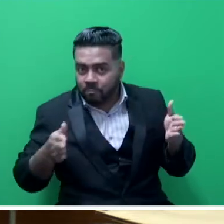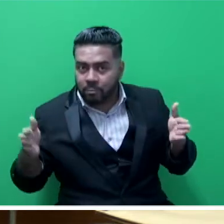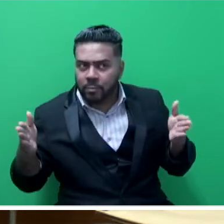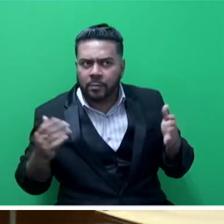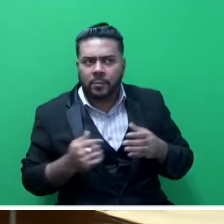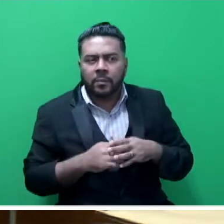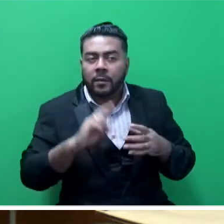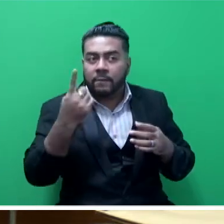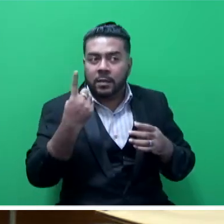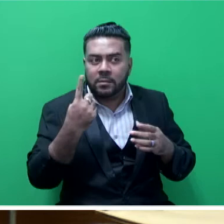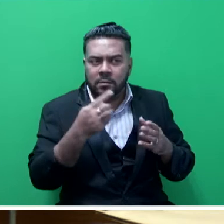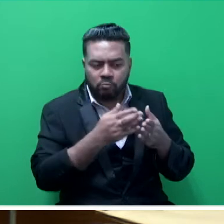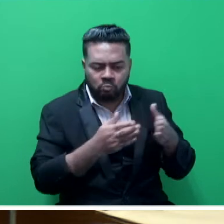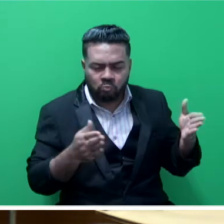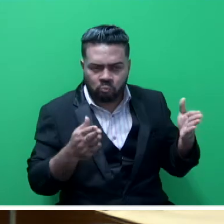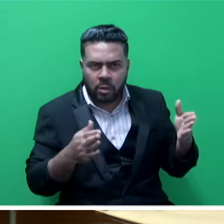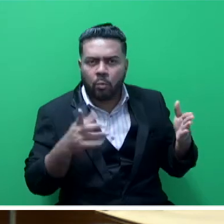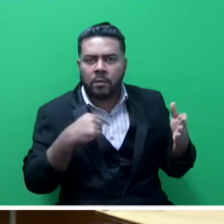on next